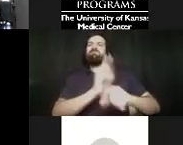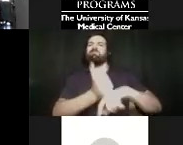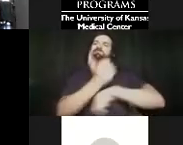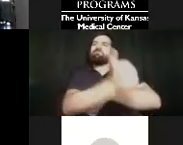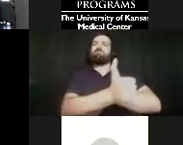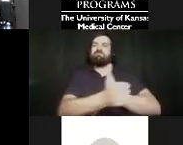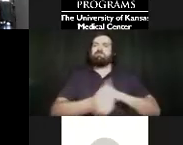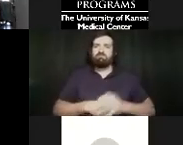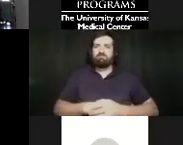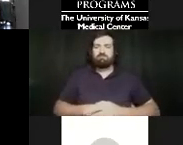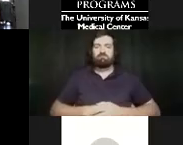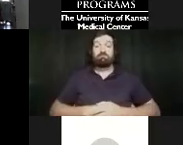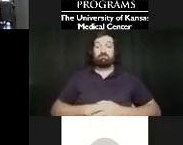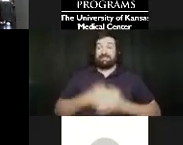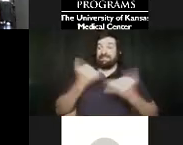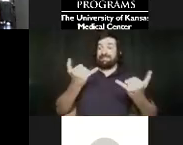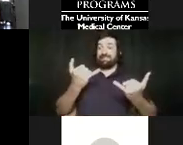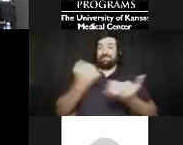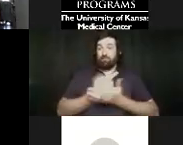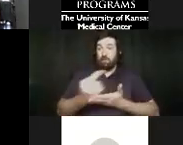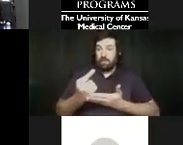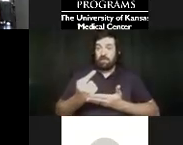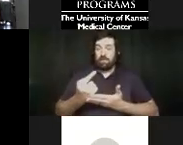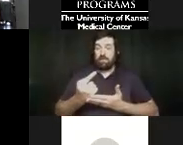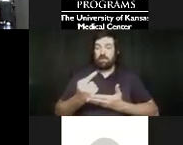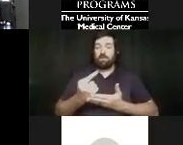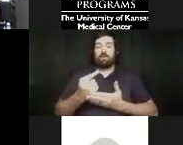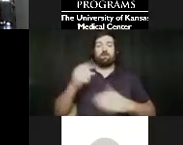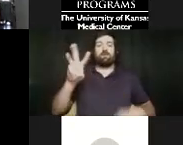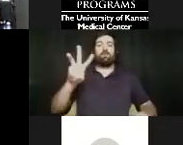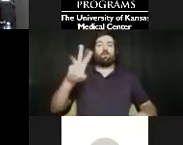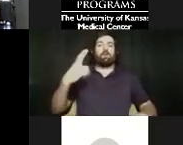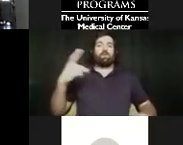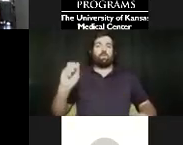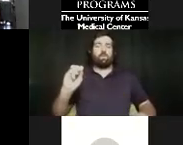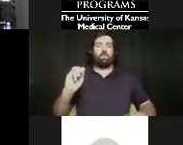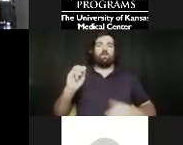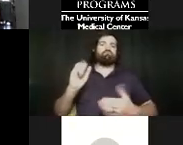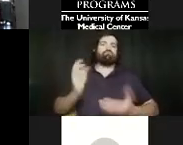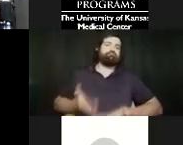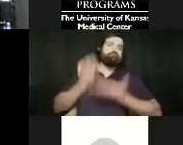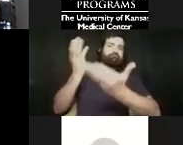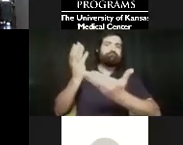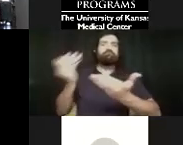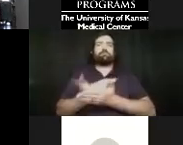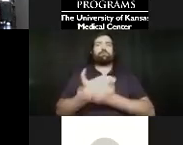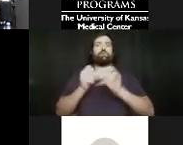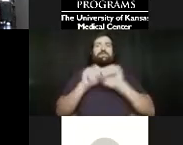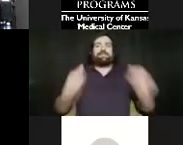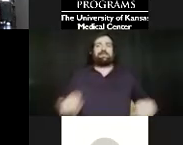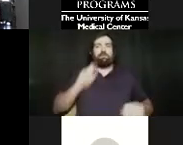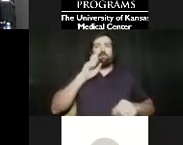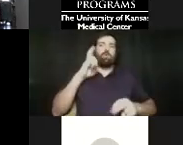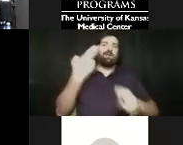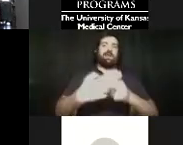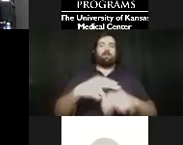problem. Just this week, the WHO introduced a new system for naming the strains of